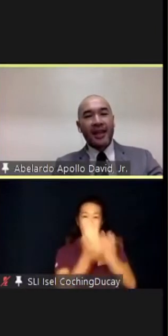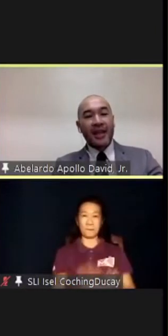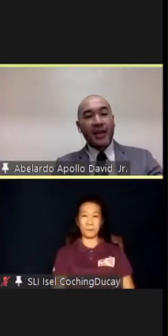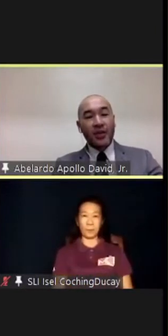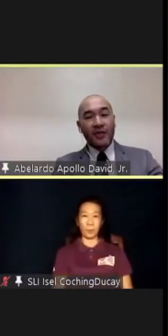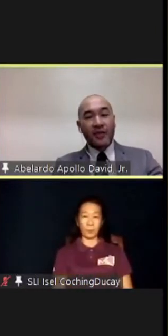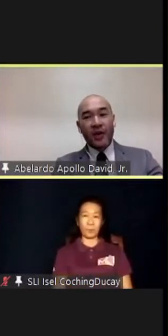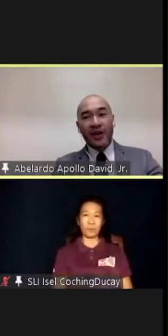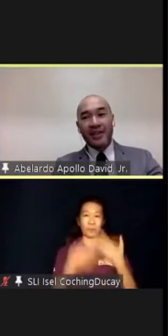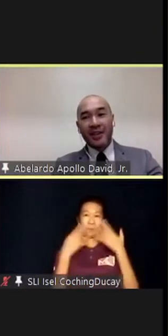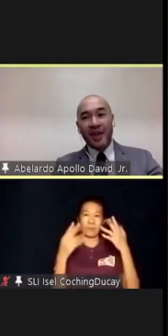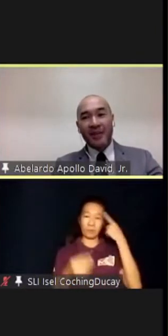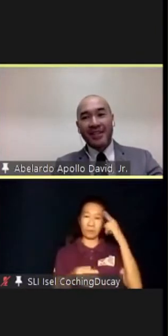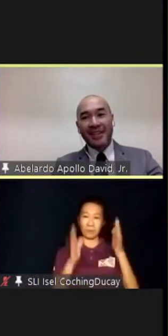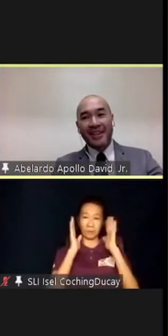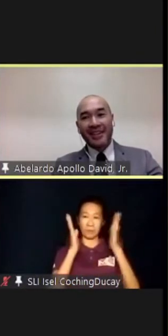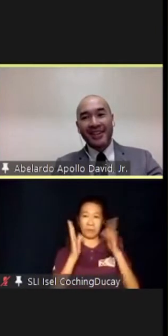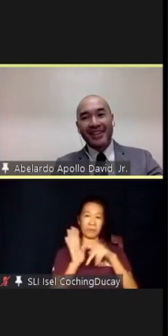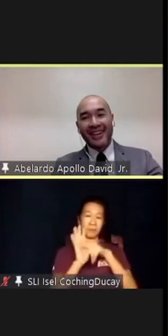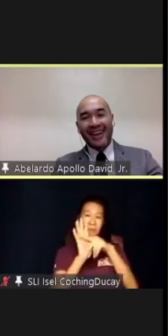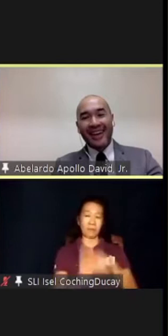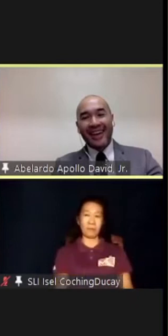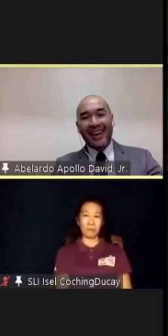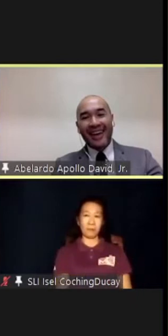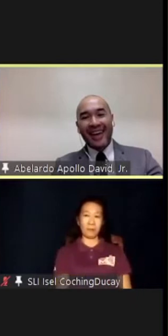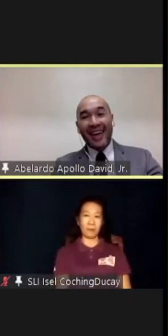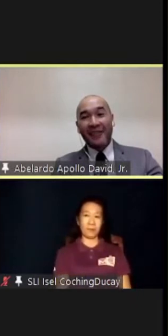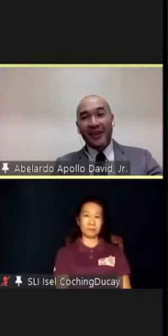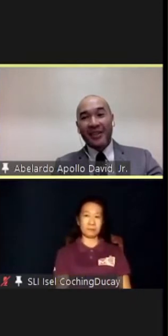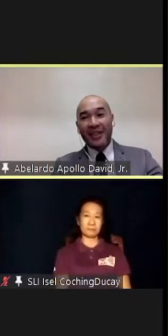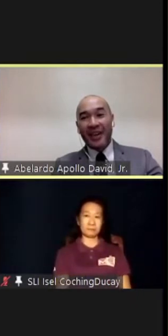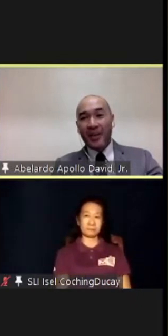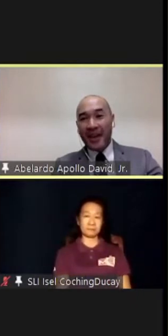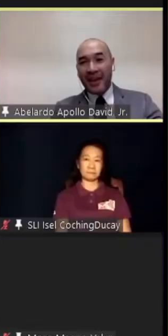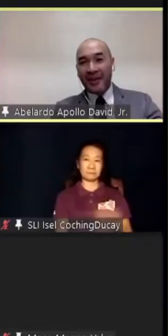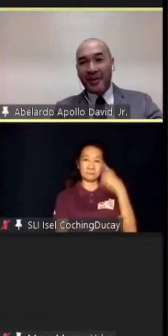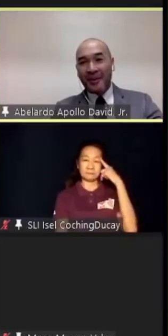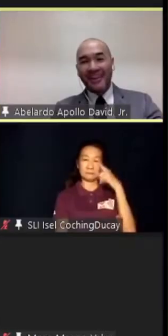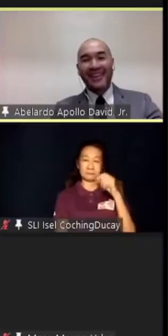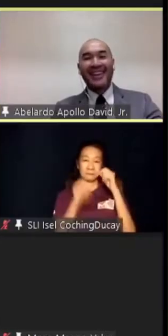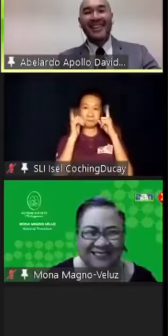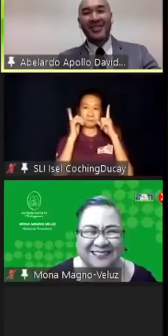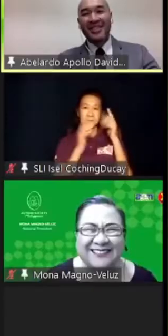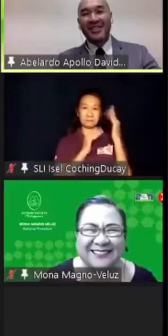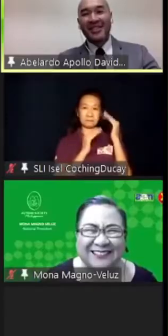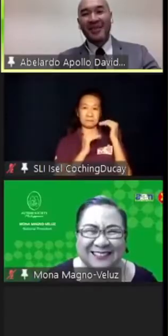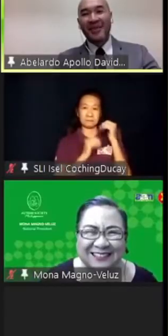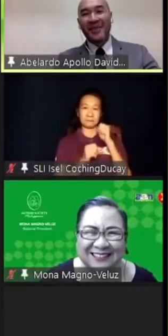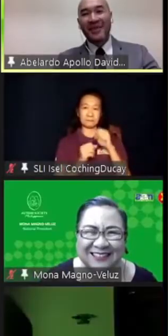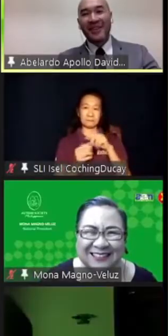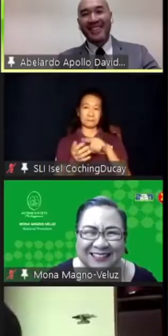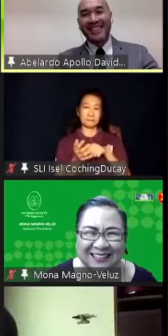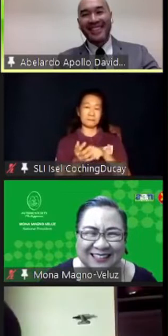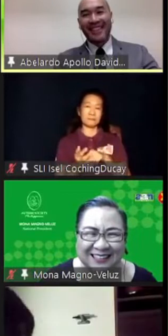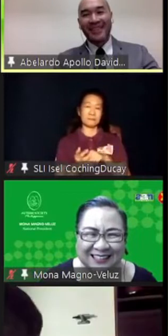Thank you for listening to my presentation and for staying awake, I hope. So these are just some of the